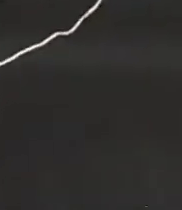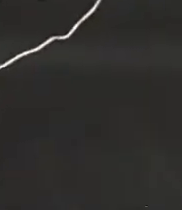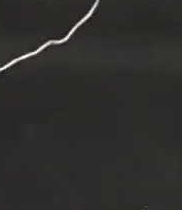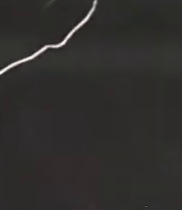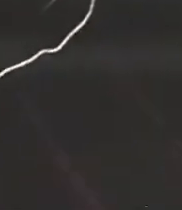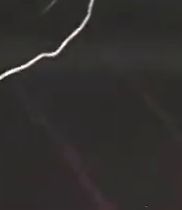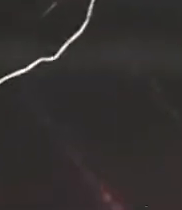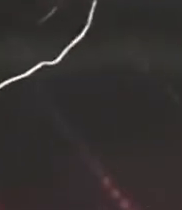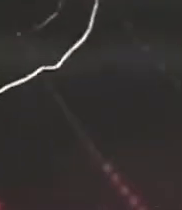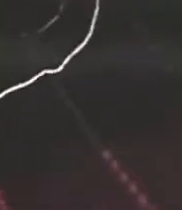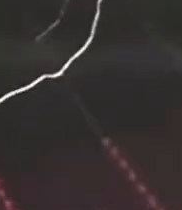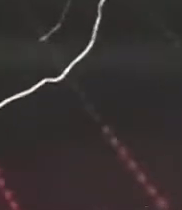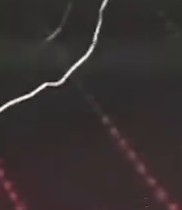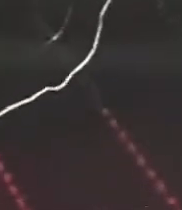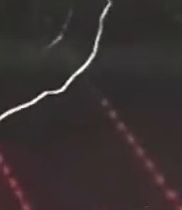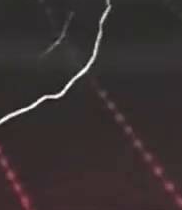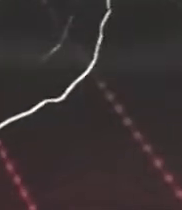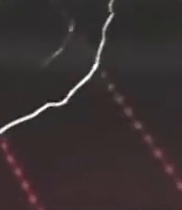and